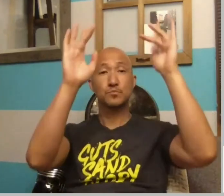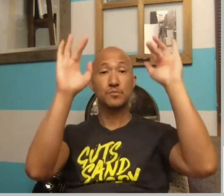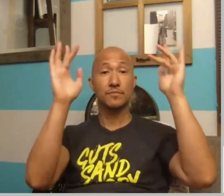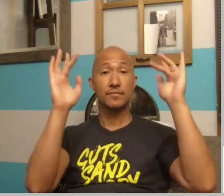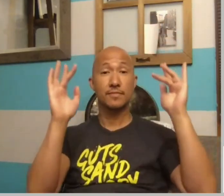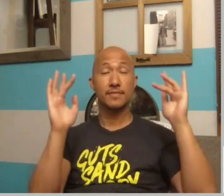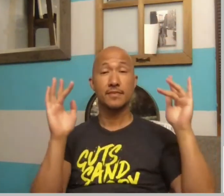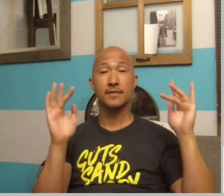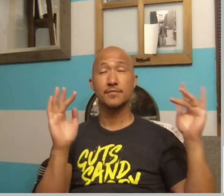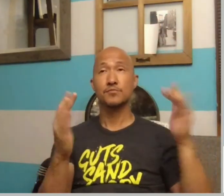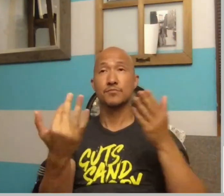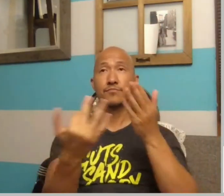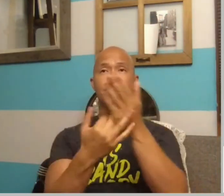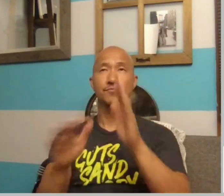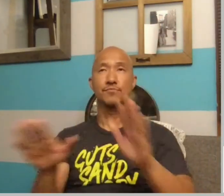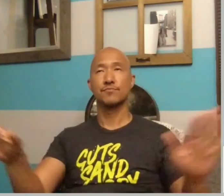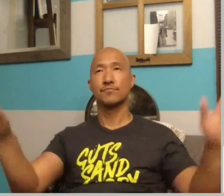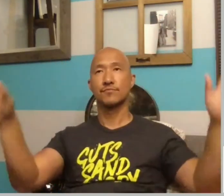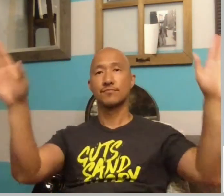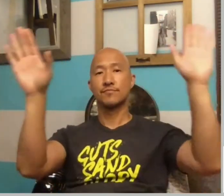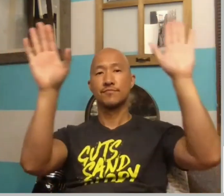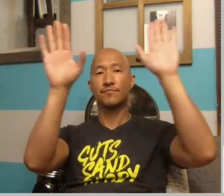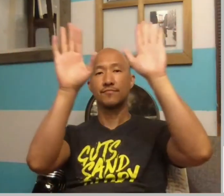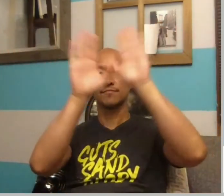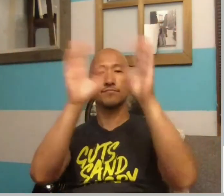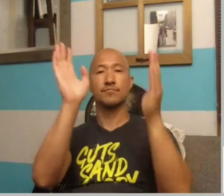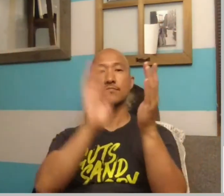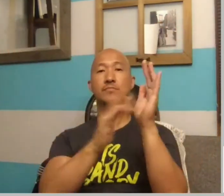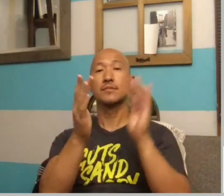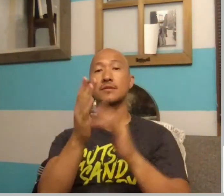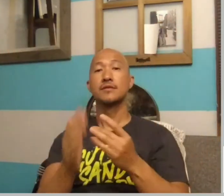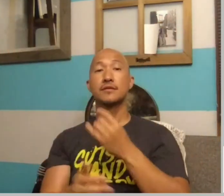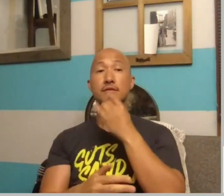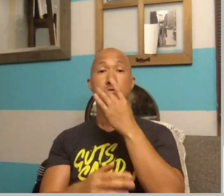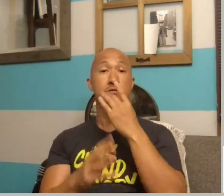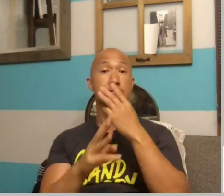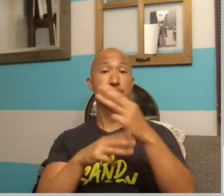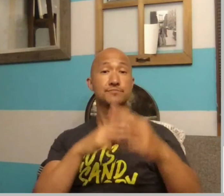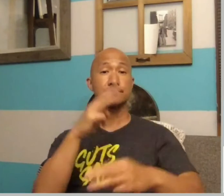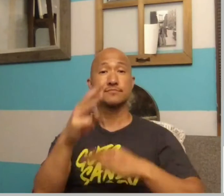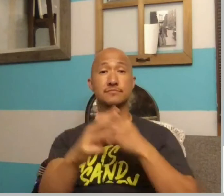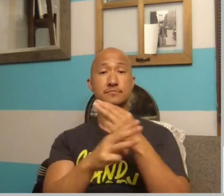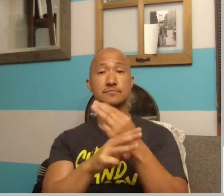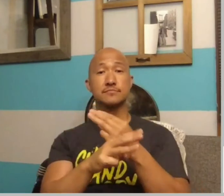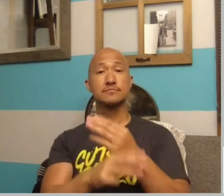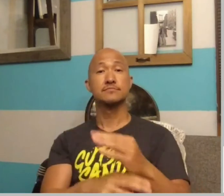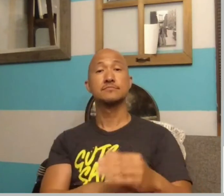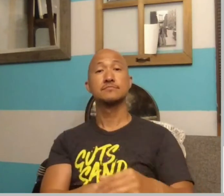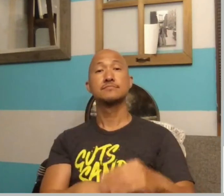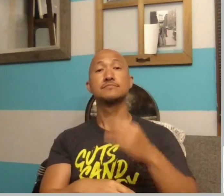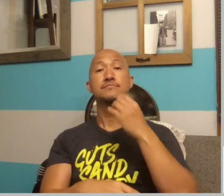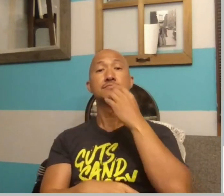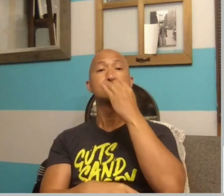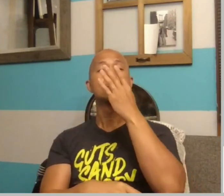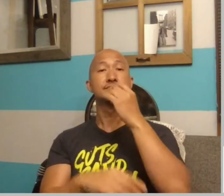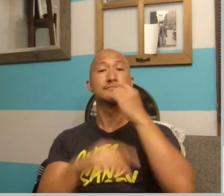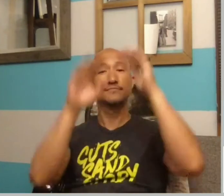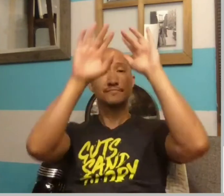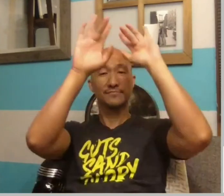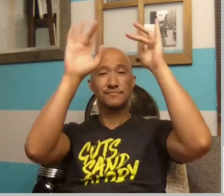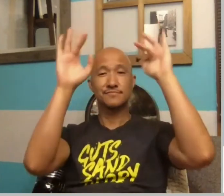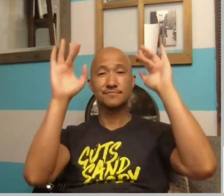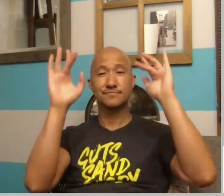the midst of the darkness, shining. Jesus, light of the world, shine upon